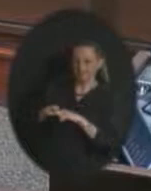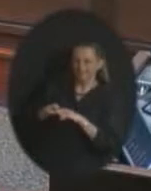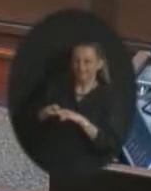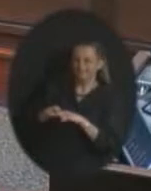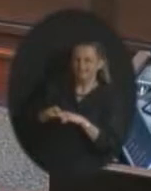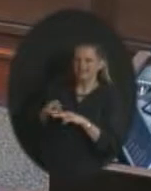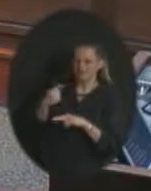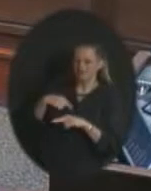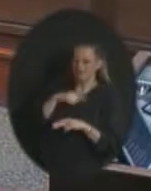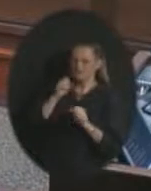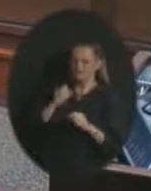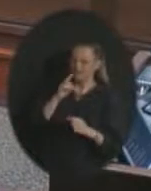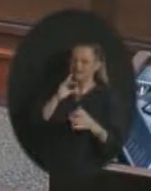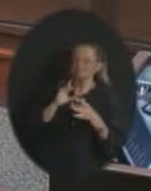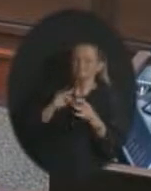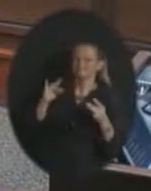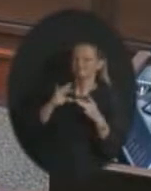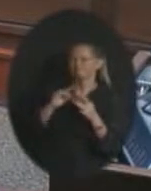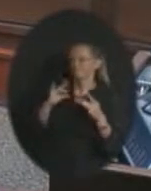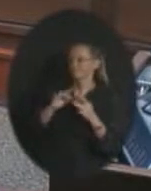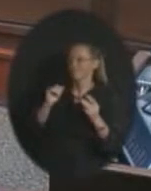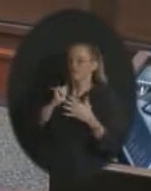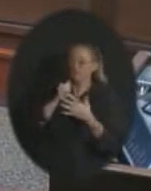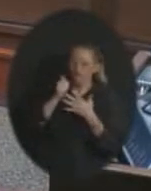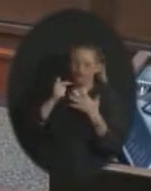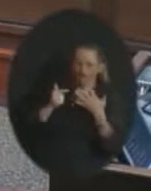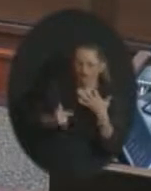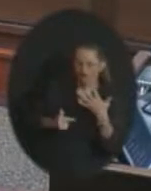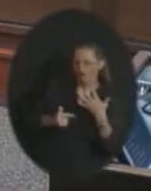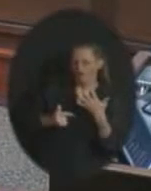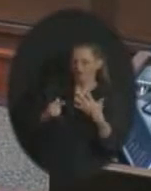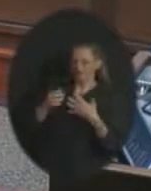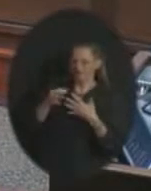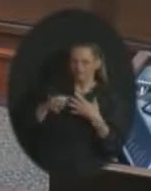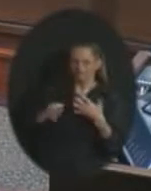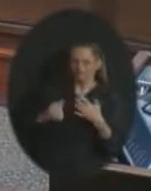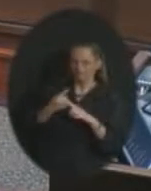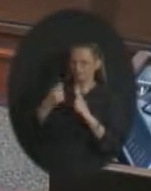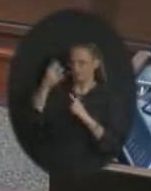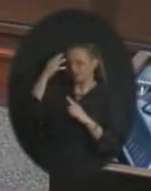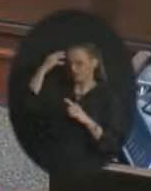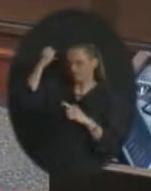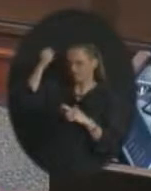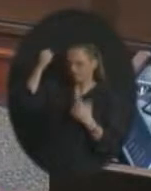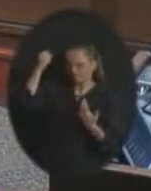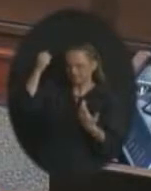options from memory, and we've agonized over this multiple times, and there